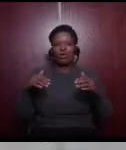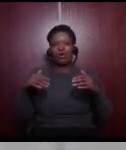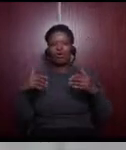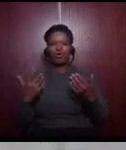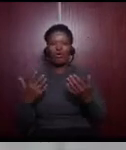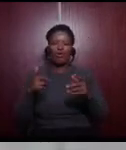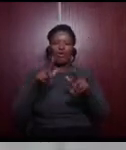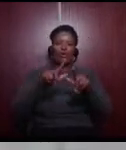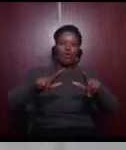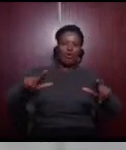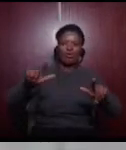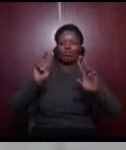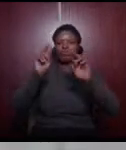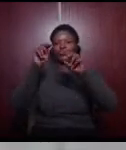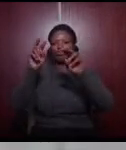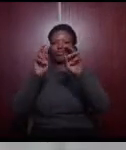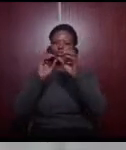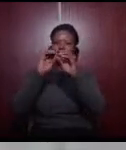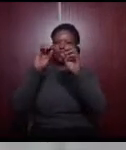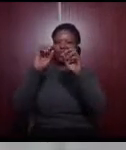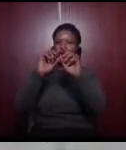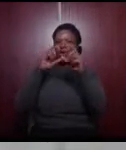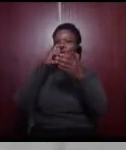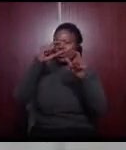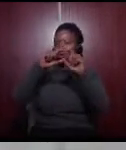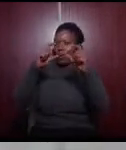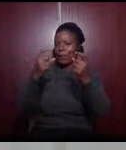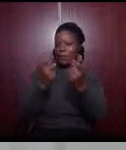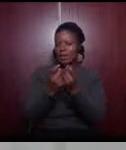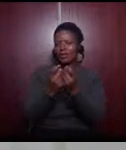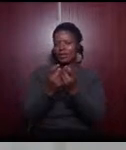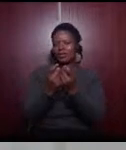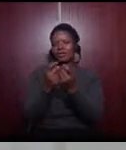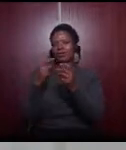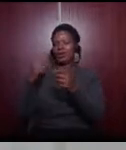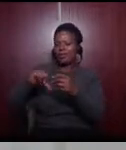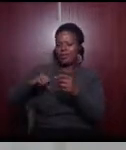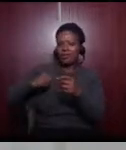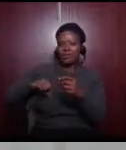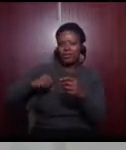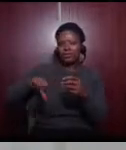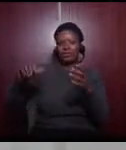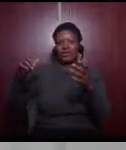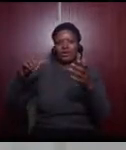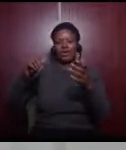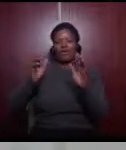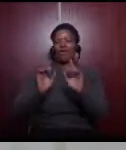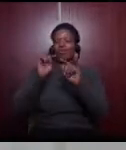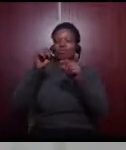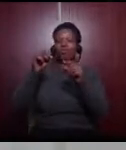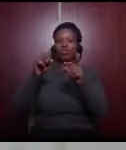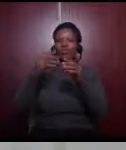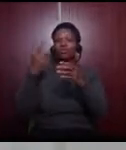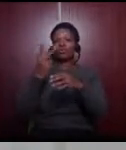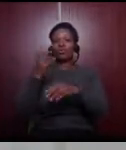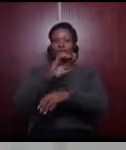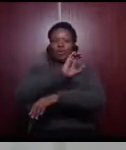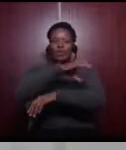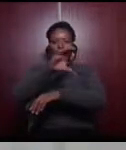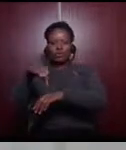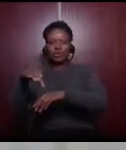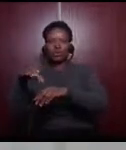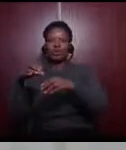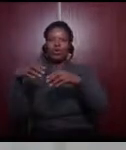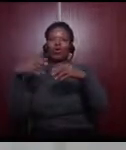joint operations committees in the municipal level, kube nama provincial joint committees in a provincial level, kube khona ama